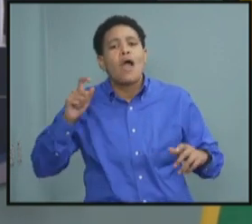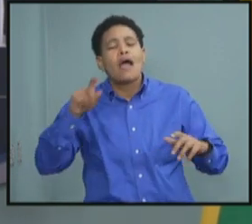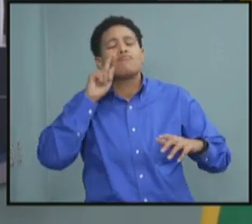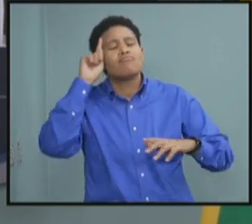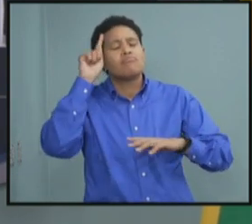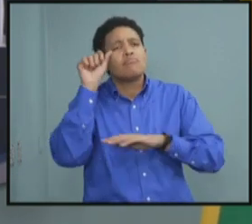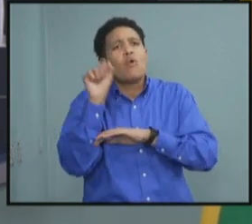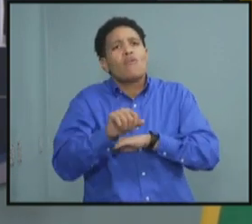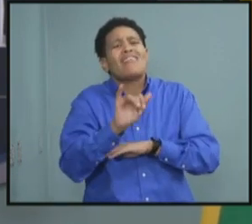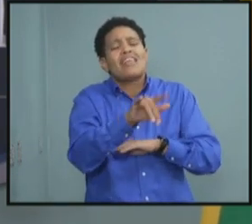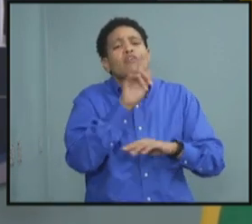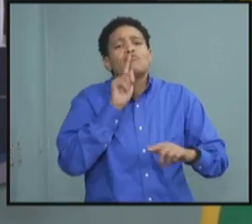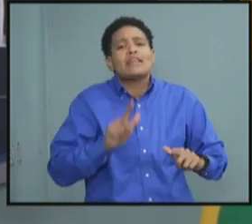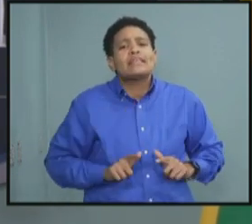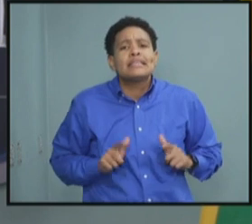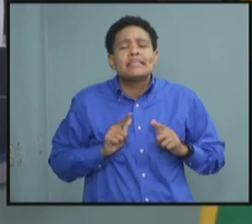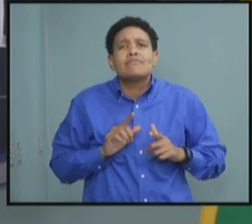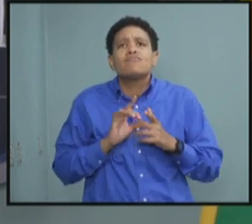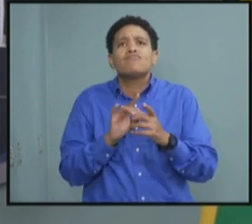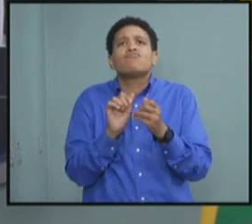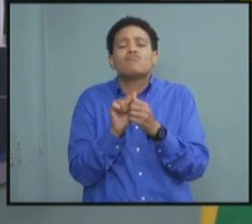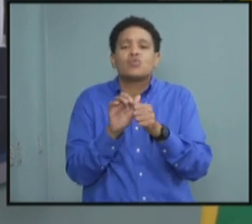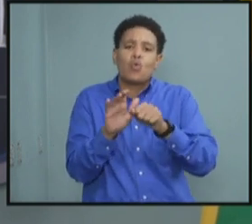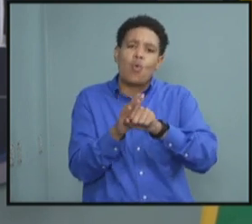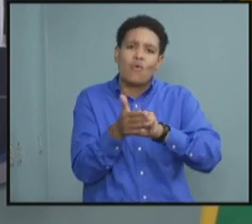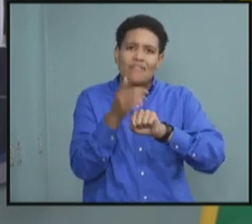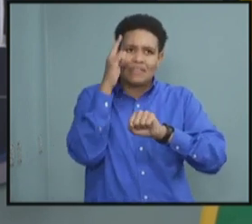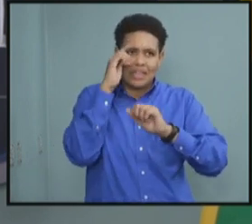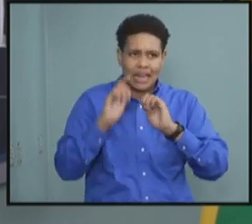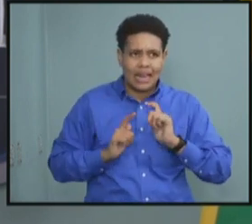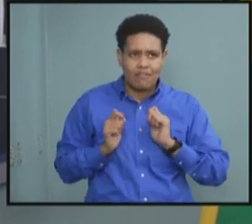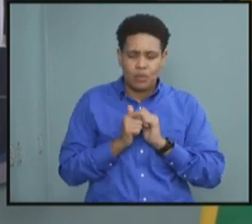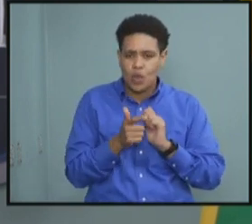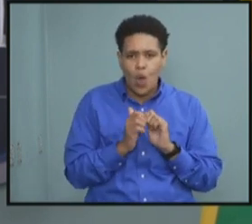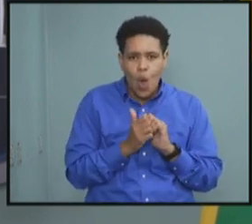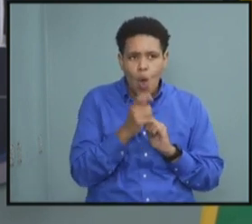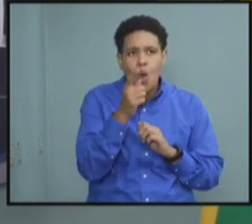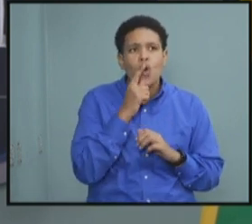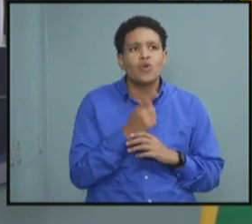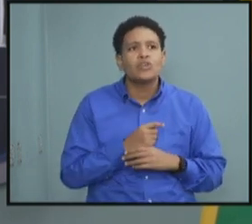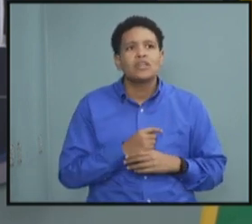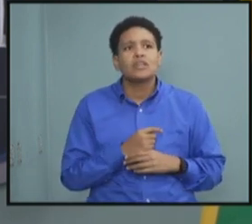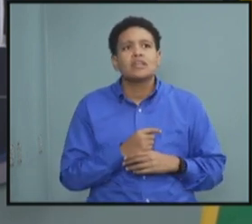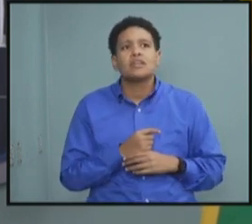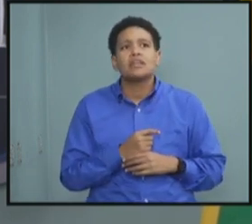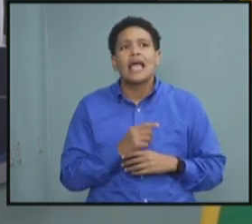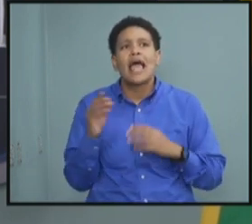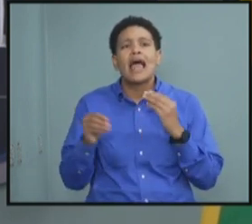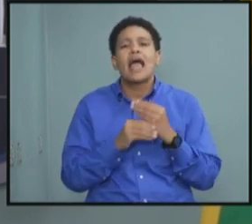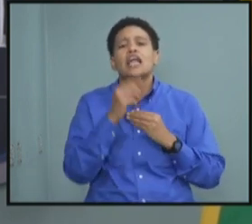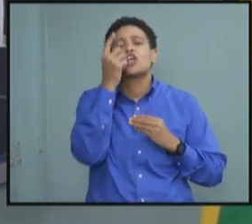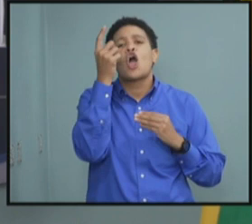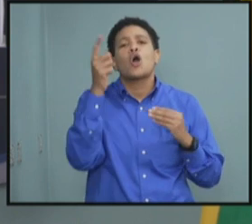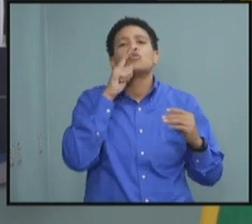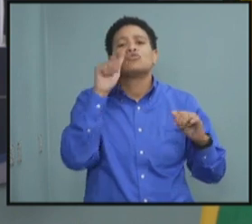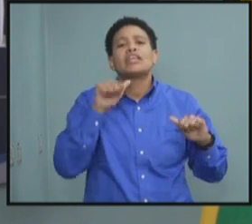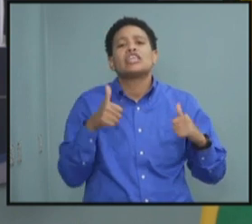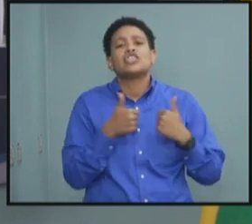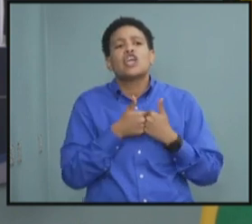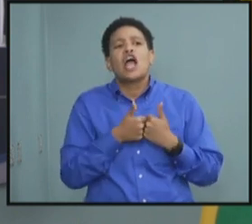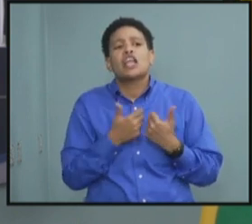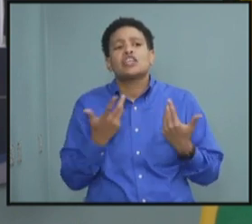overcome that in living with COVID. There is always a challenge